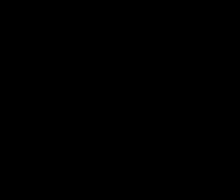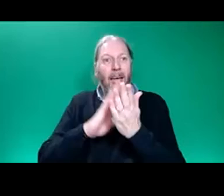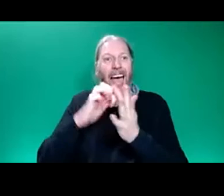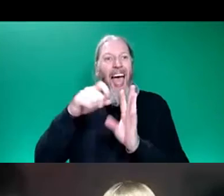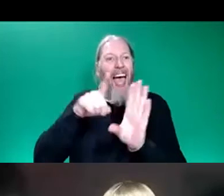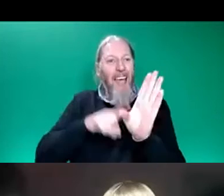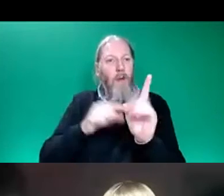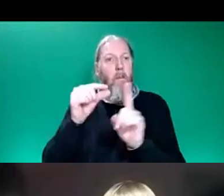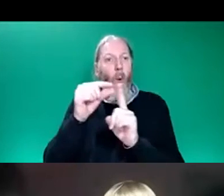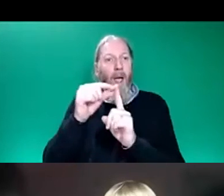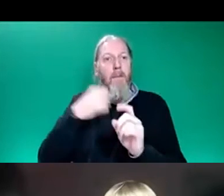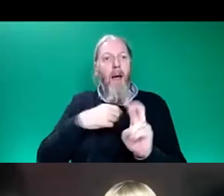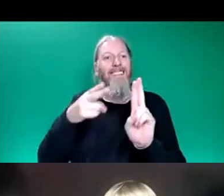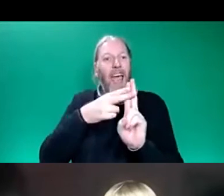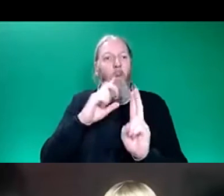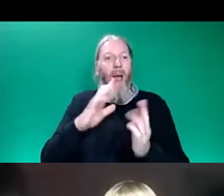pronouns. I'm